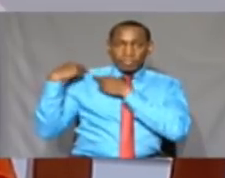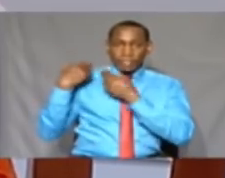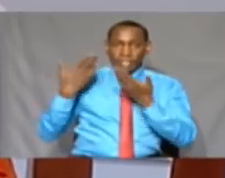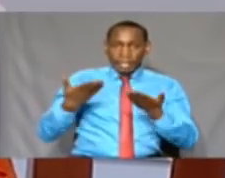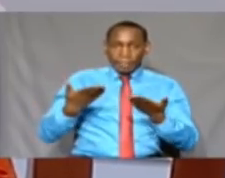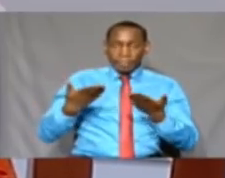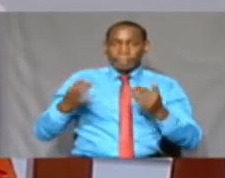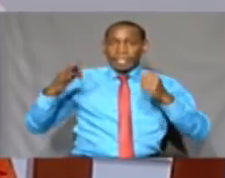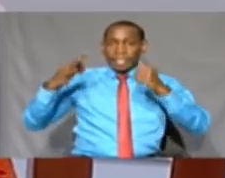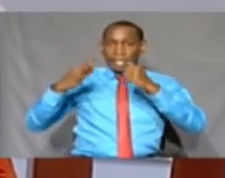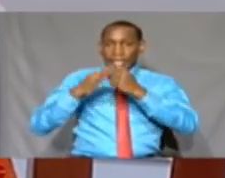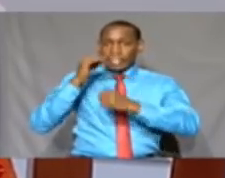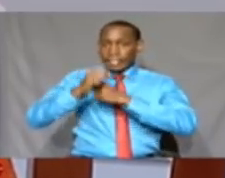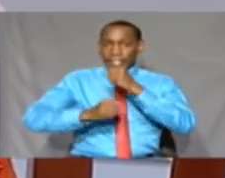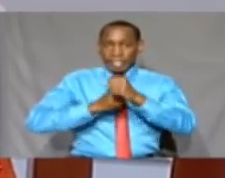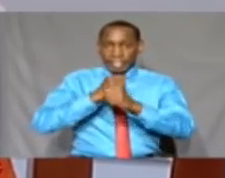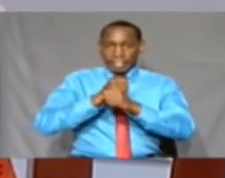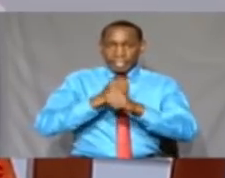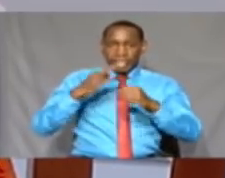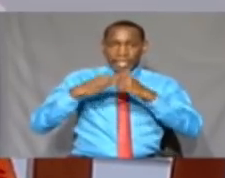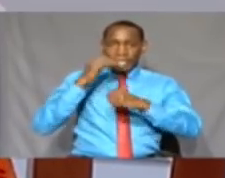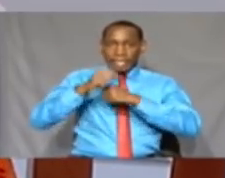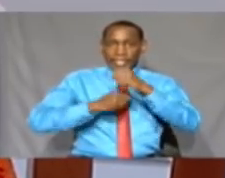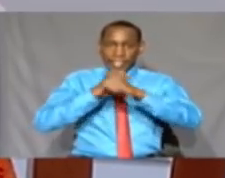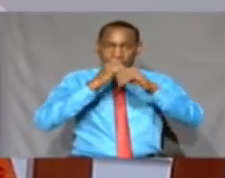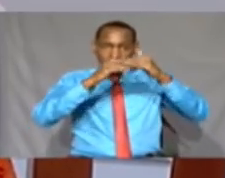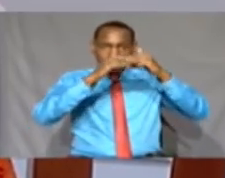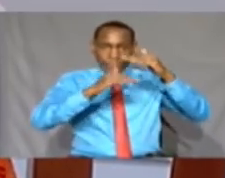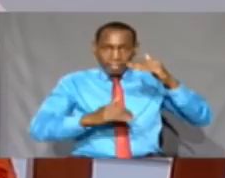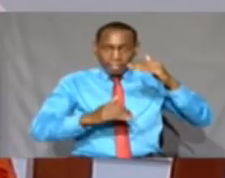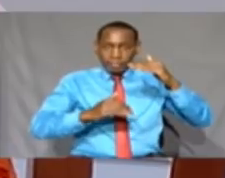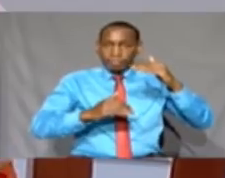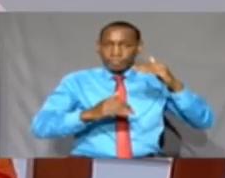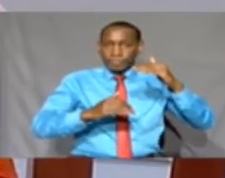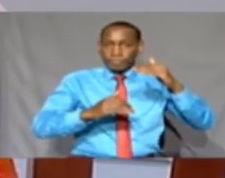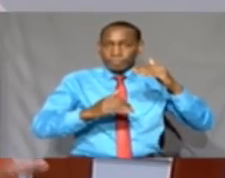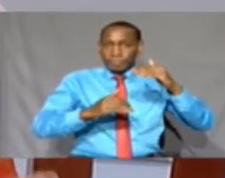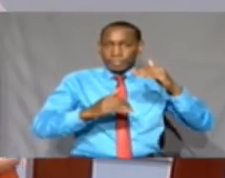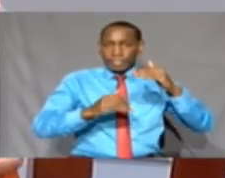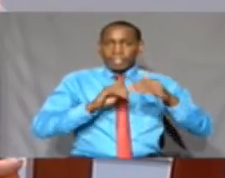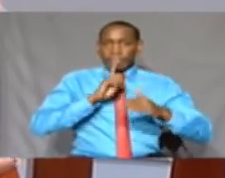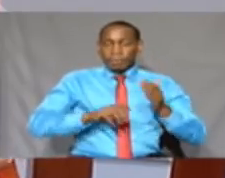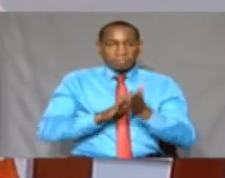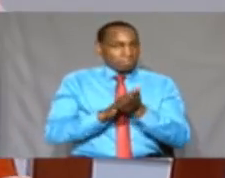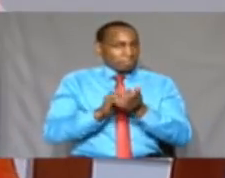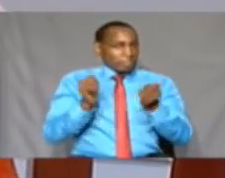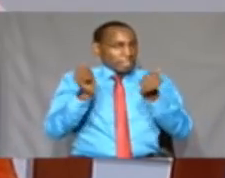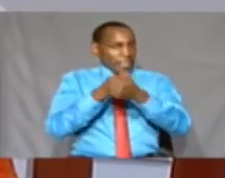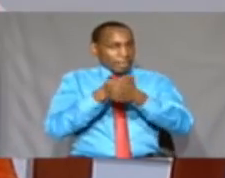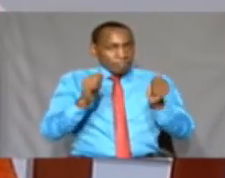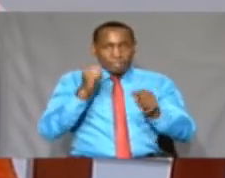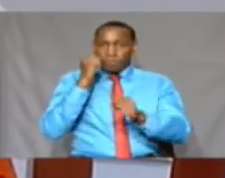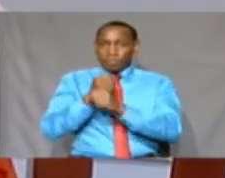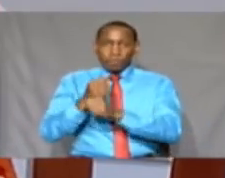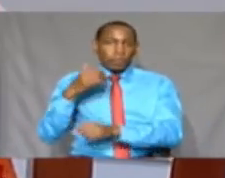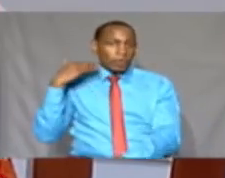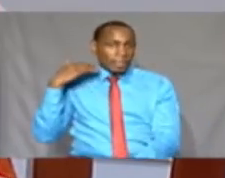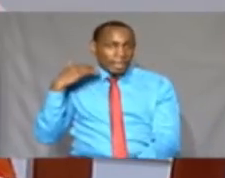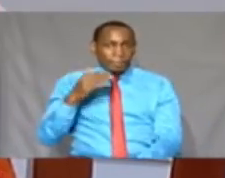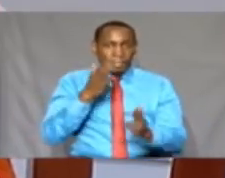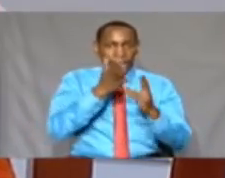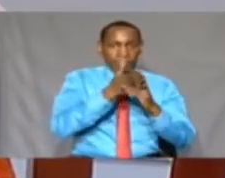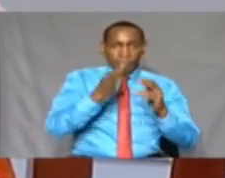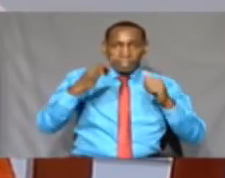8 years. So you... 8 years and below, you are presumed that to not be able to commit a crime.